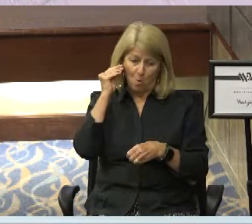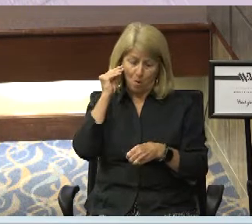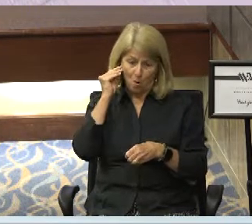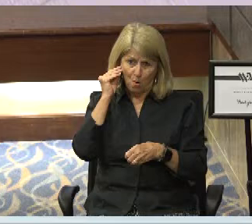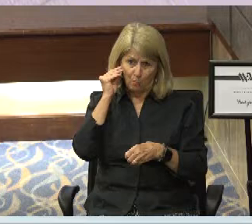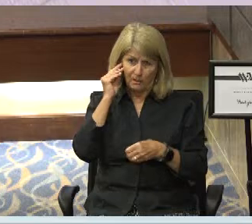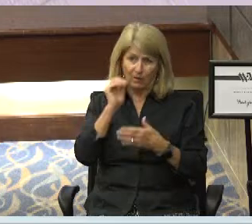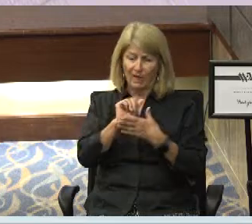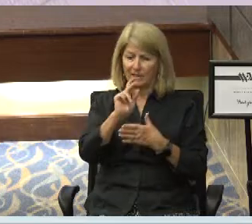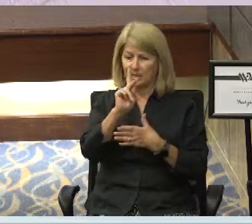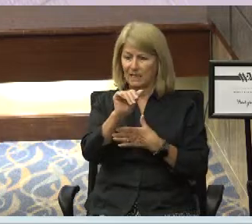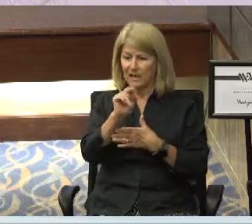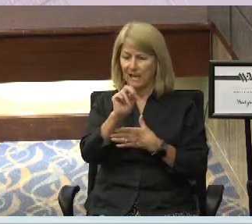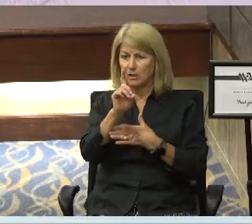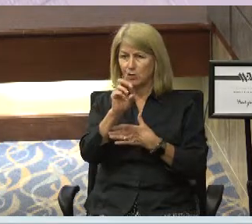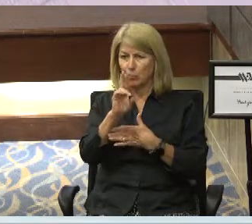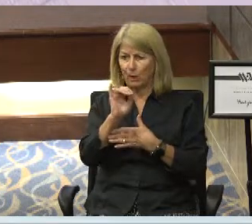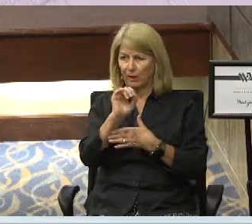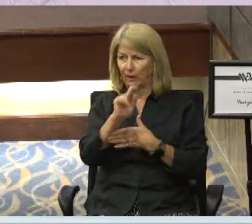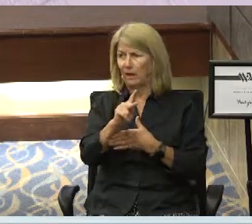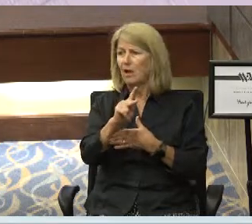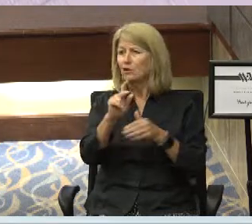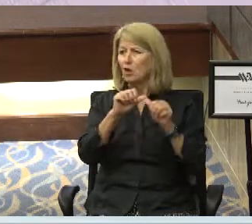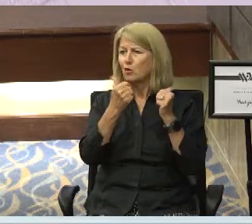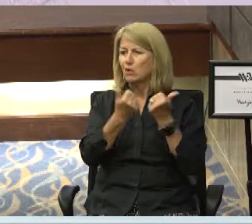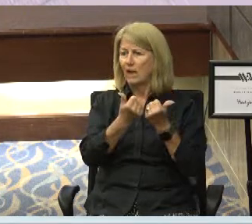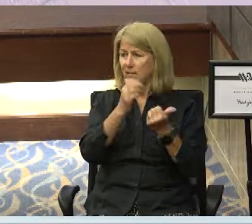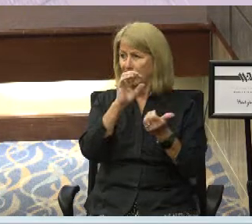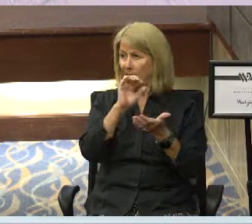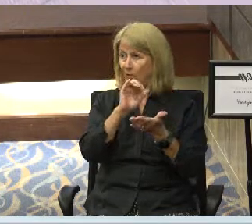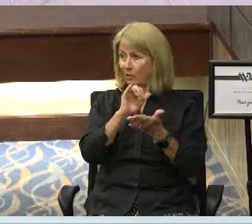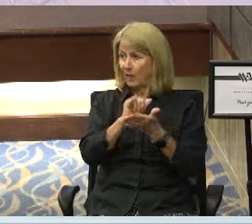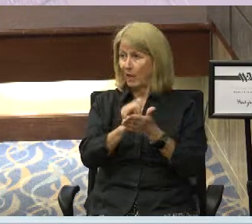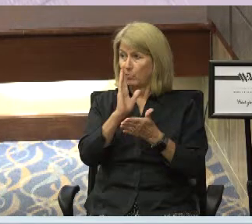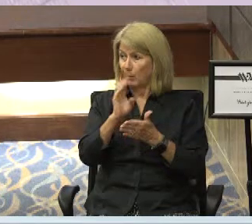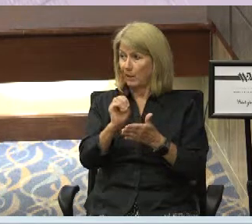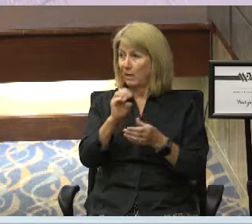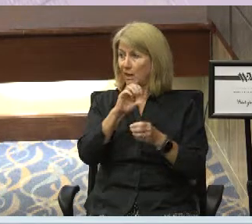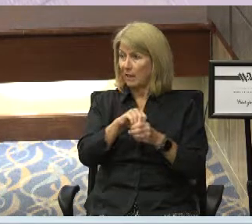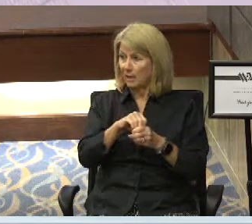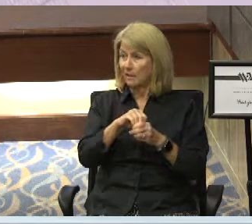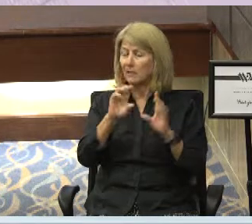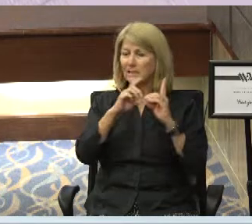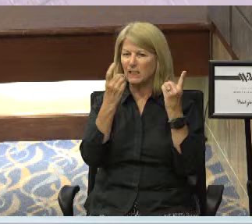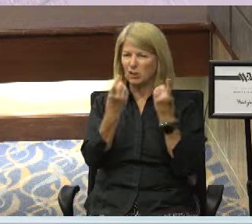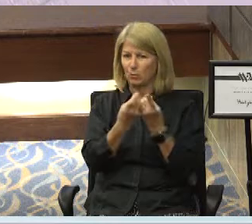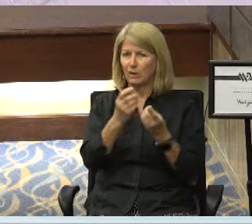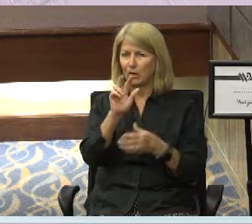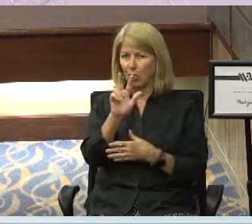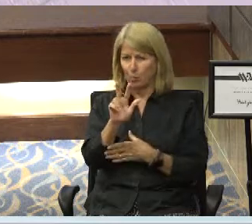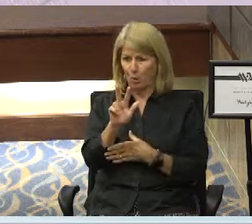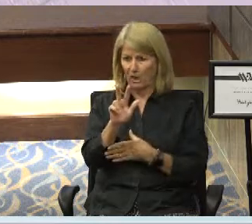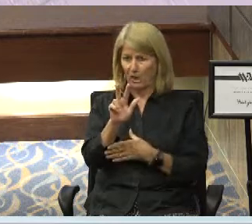the Kendrick Neighborhood Association, and if annexed, will be in Council District 3.